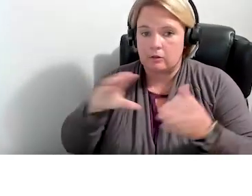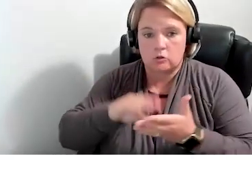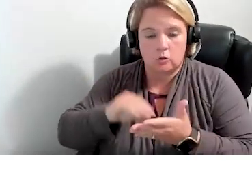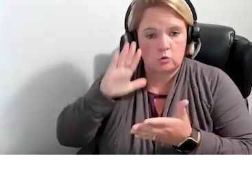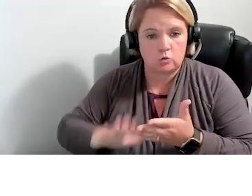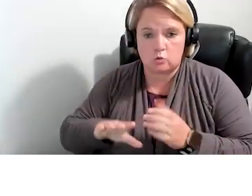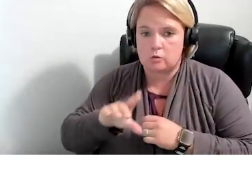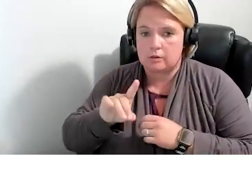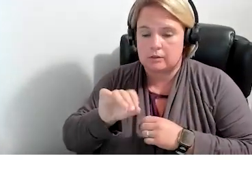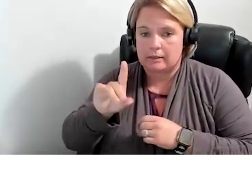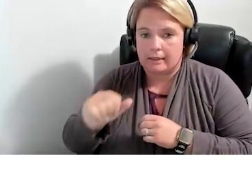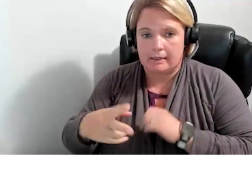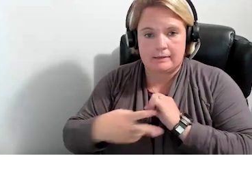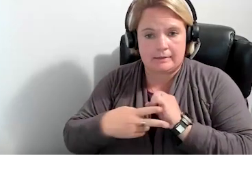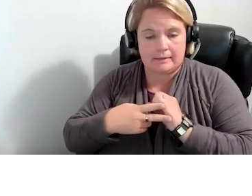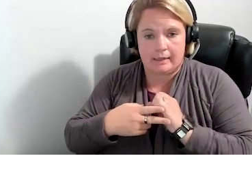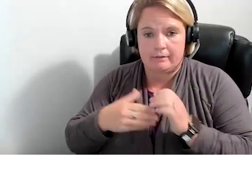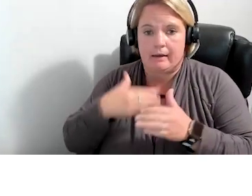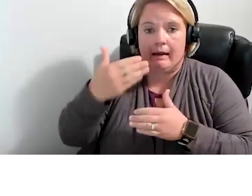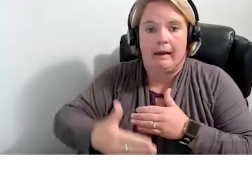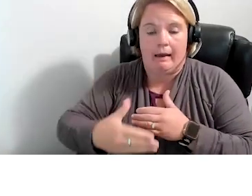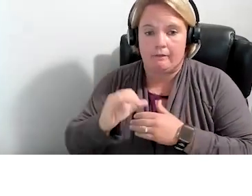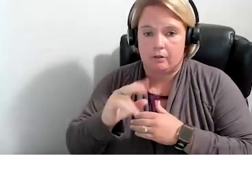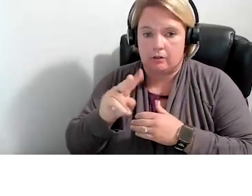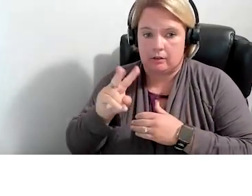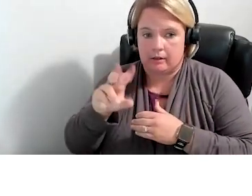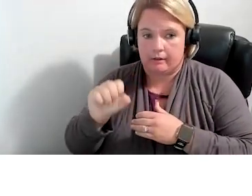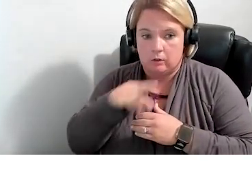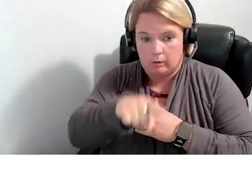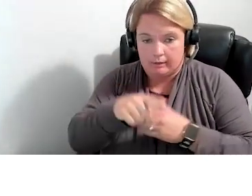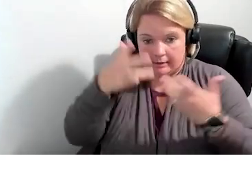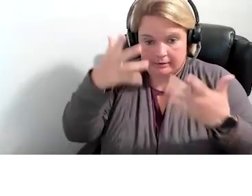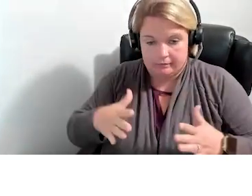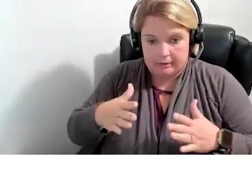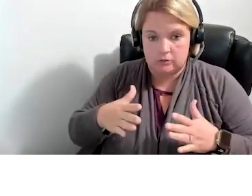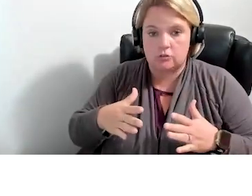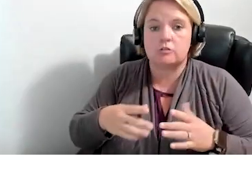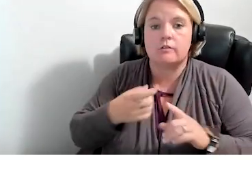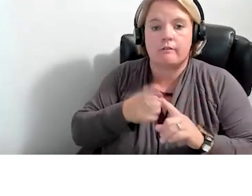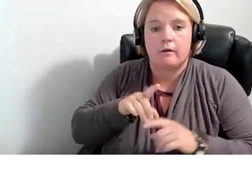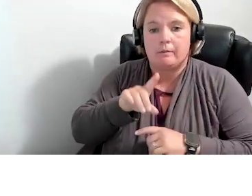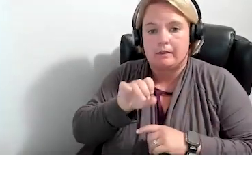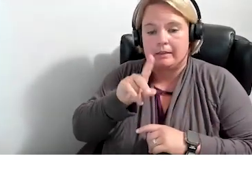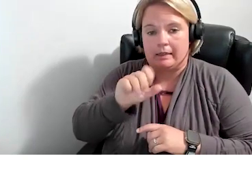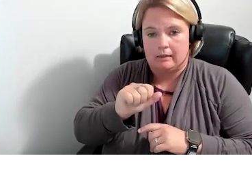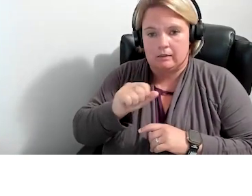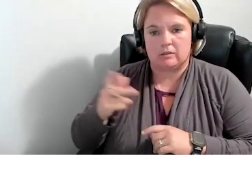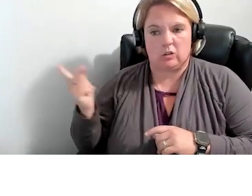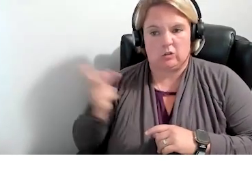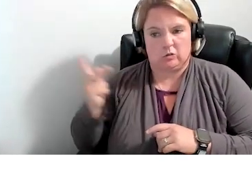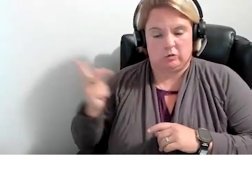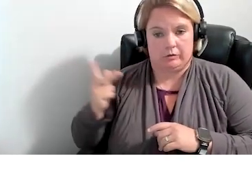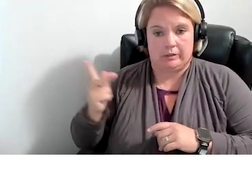saved beyond Canvas. Once this chat session is over, it is over from the data perspective. And Rick and I had a really